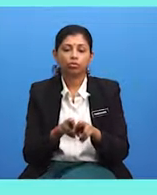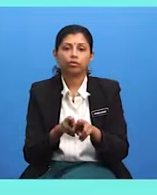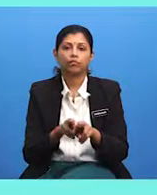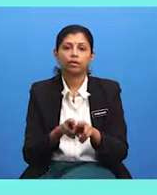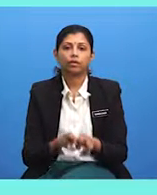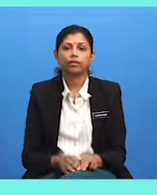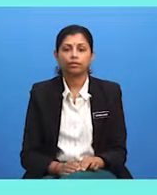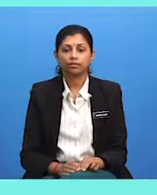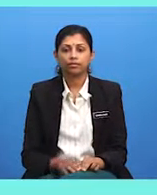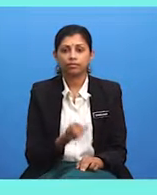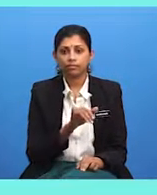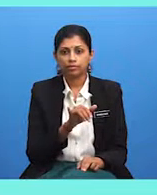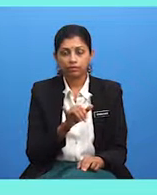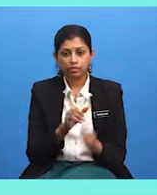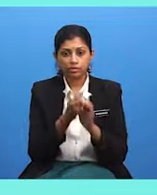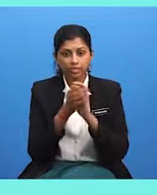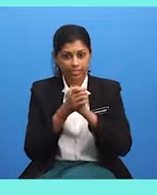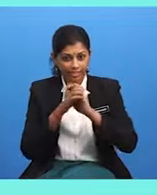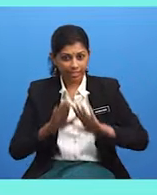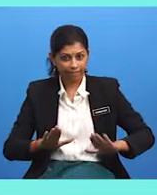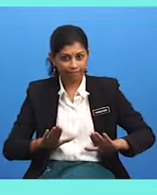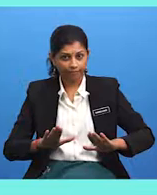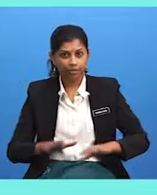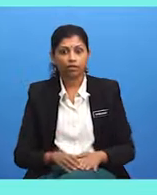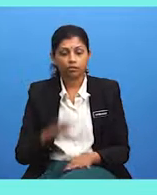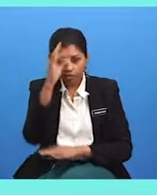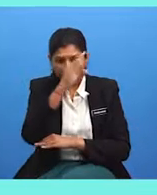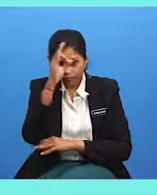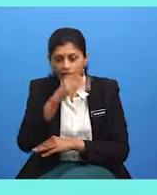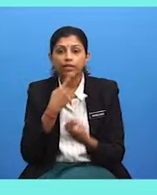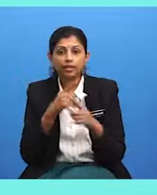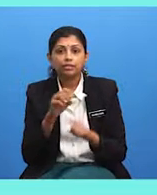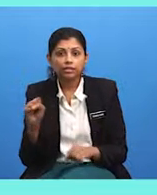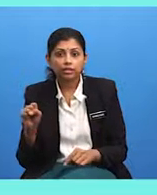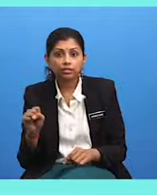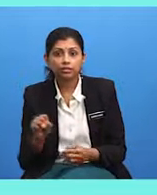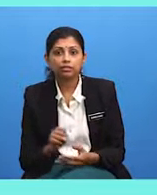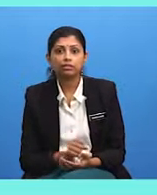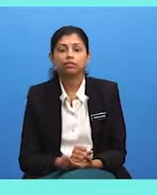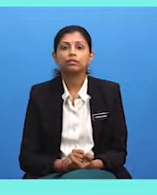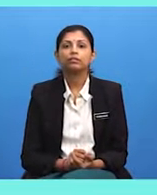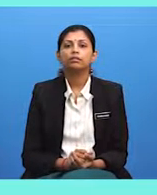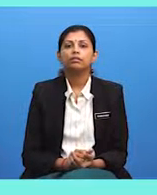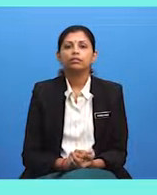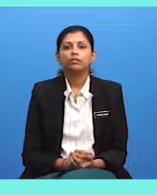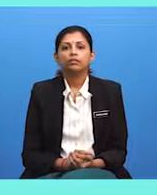Were you able to locate all the answers? Let me help you with this.